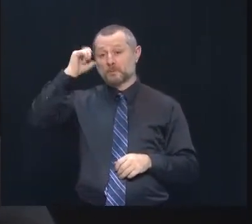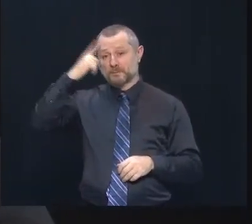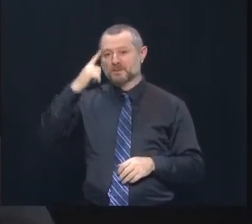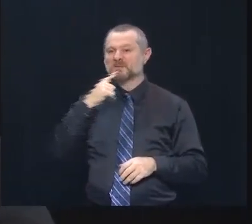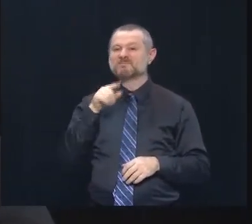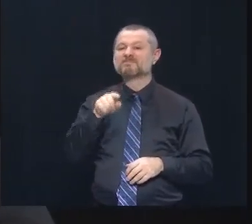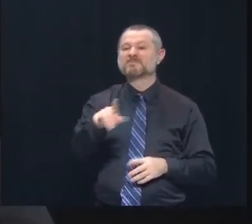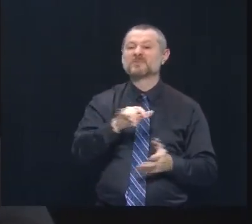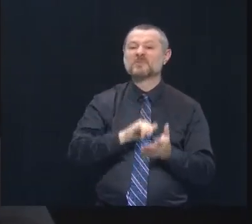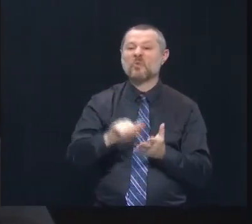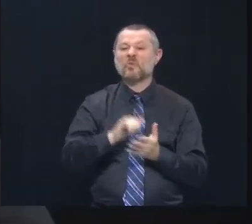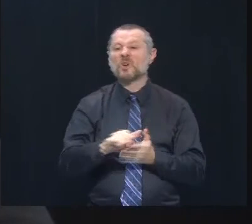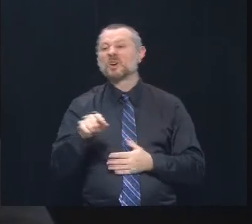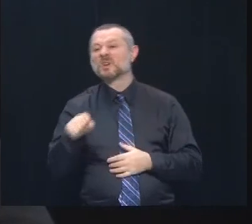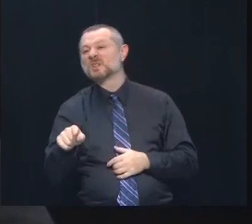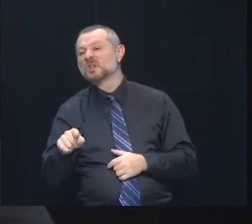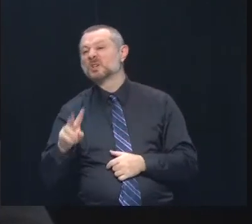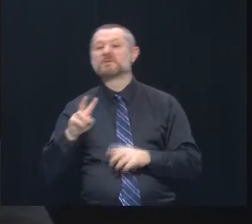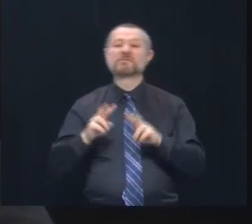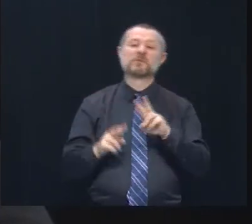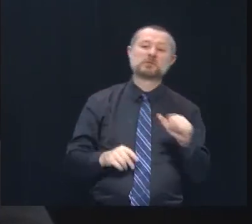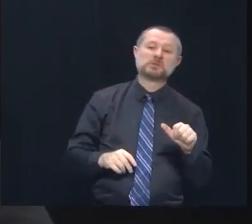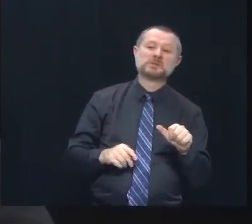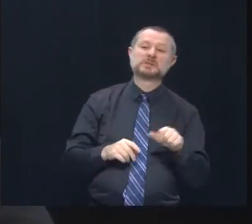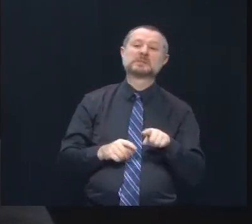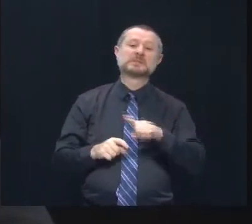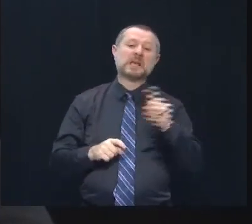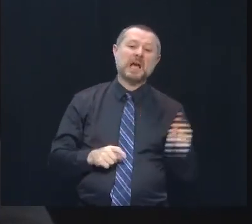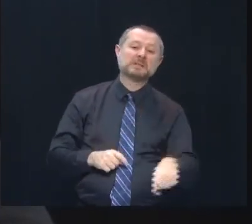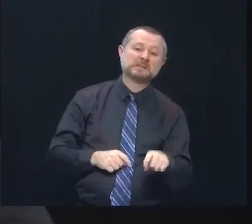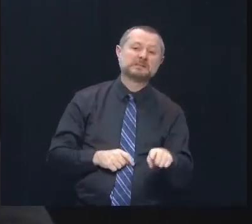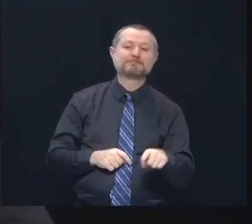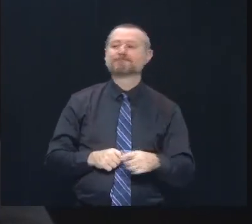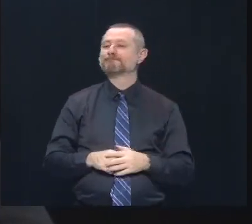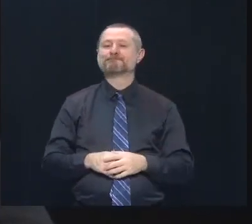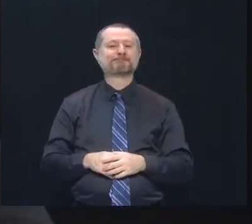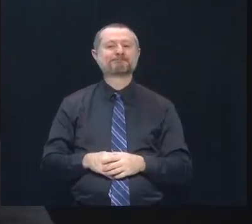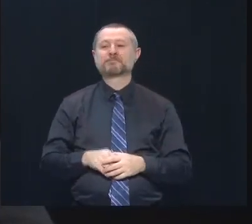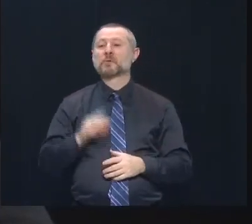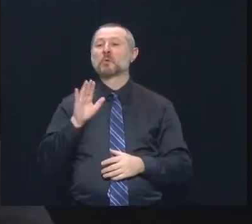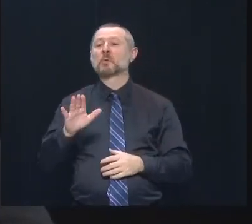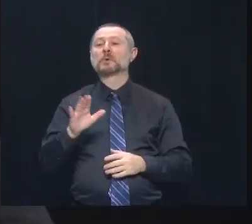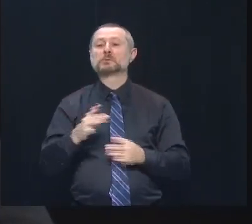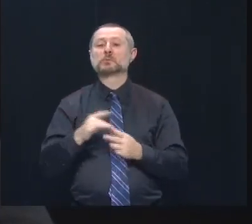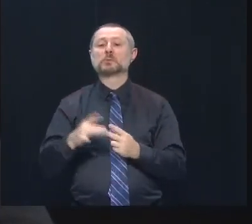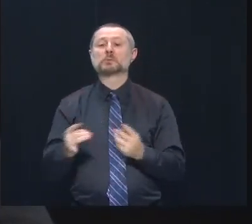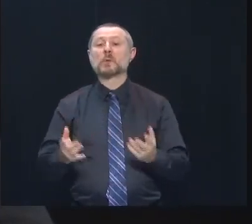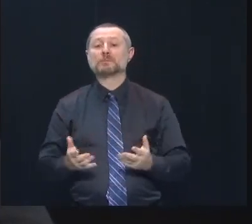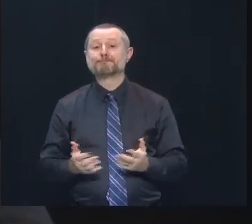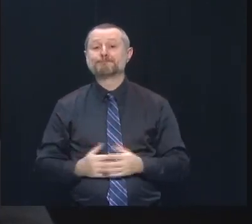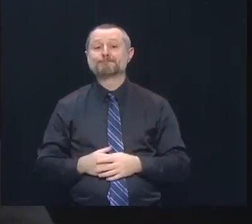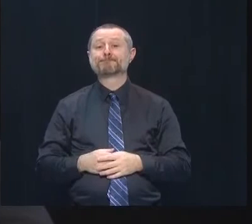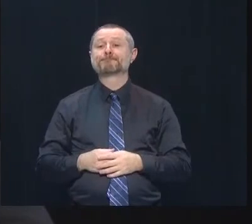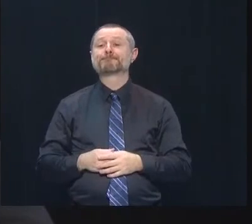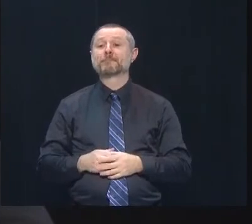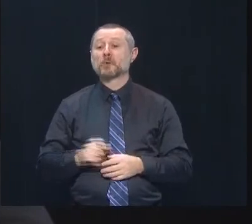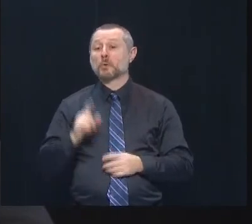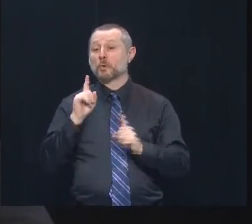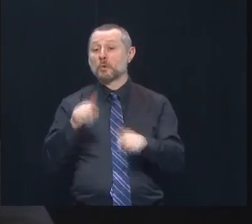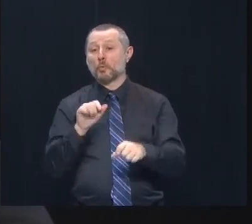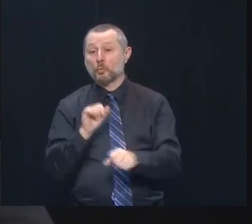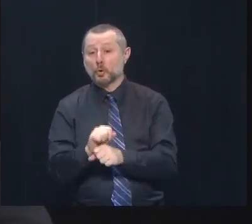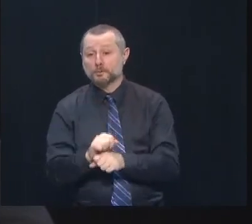or Virginians or Texans, your choice is go to work and earn a